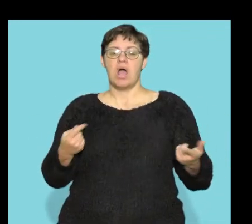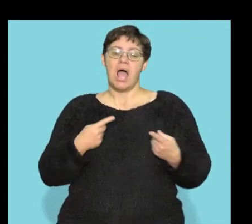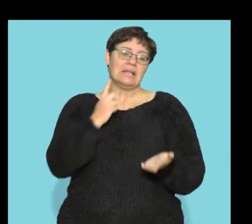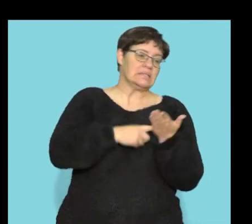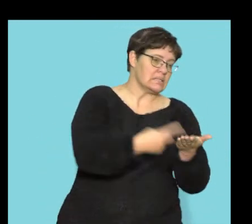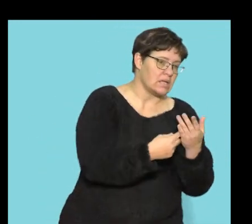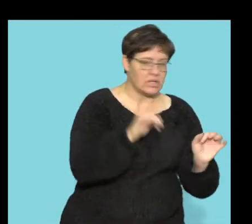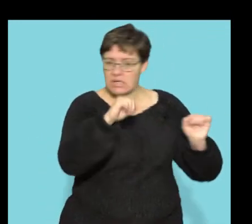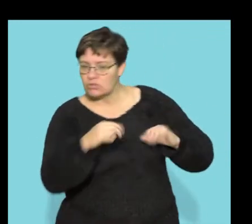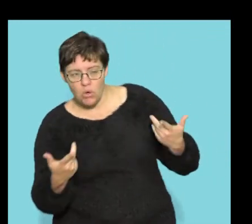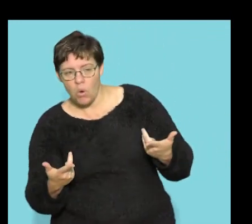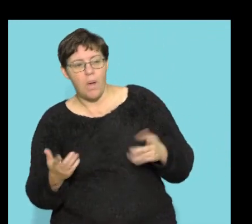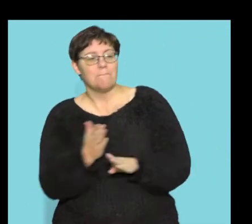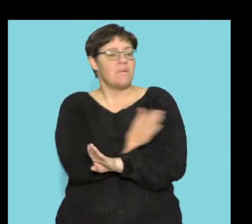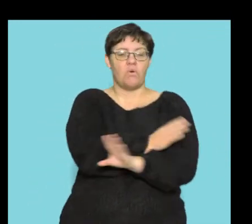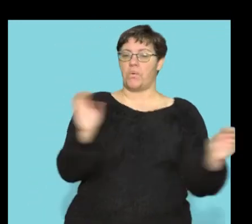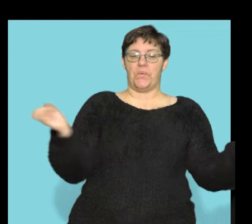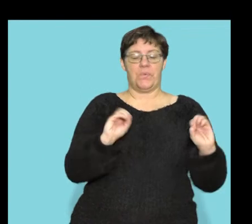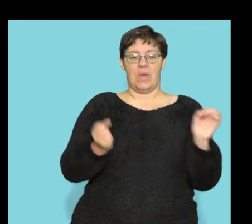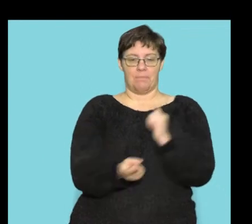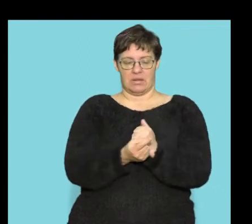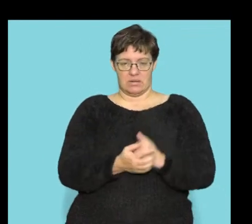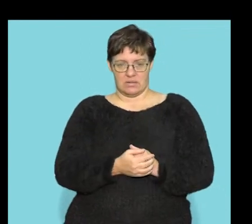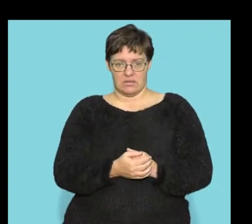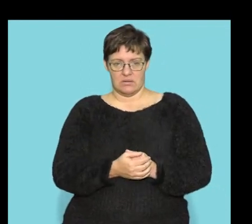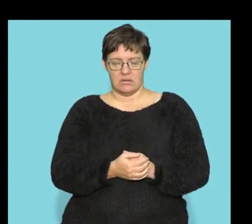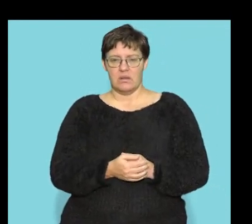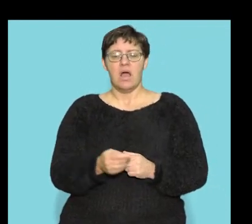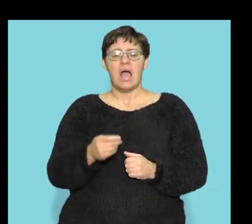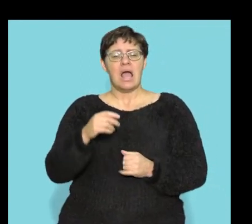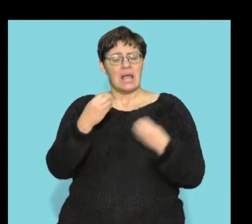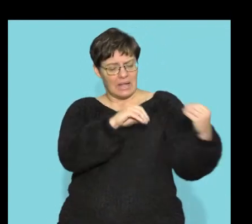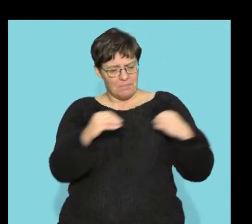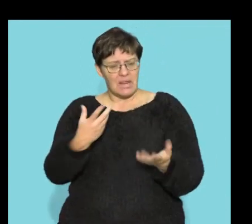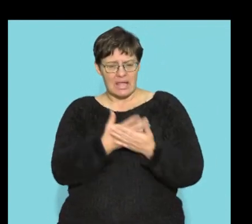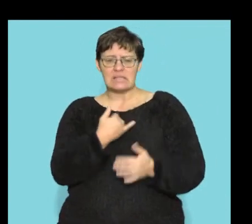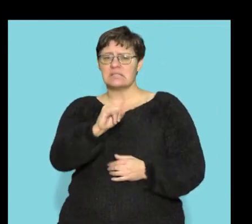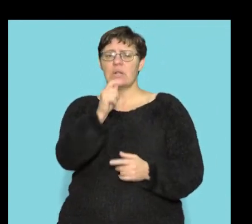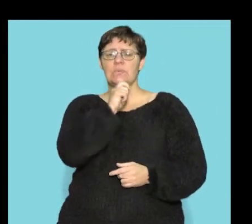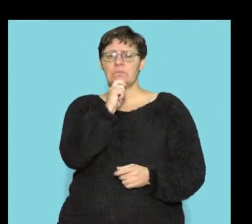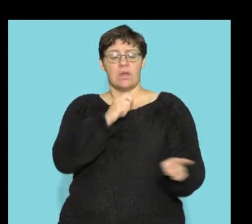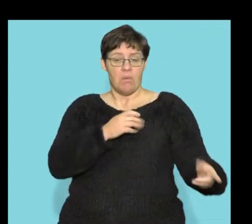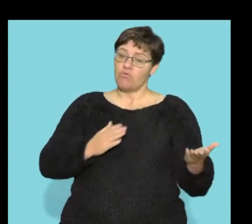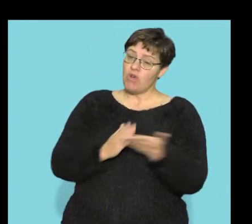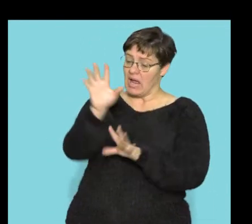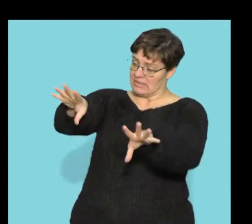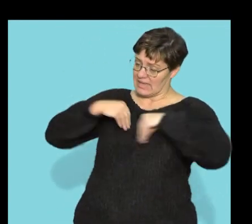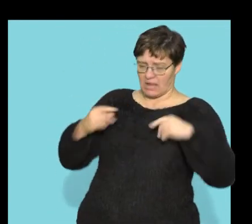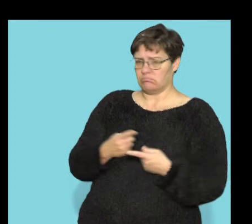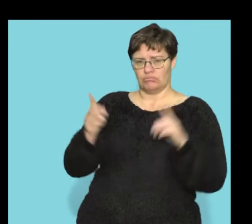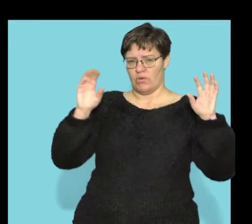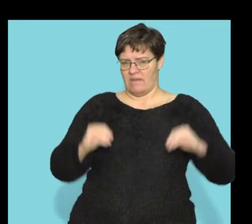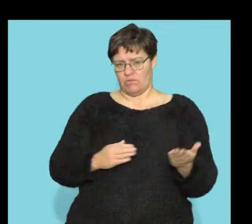the disposal in advance. The asset was still of use to the company, and the partner had no right to take it. So all